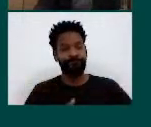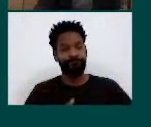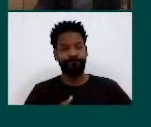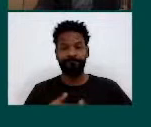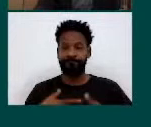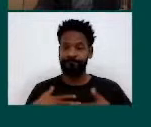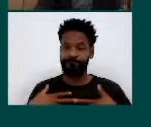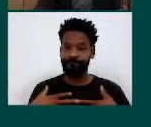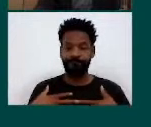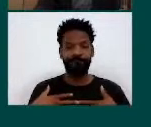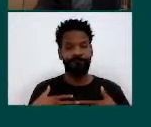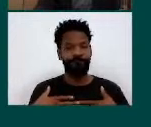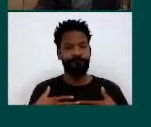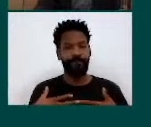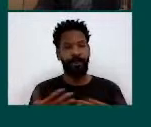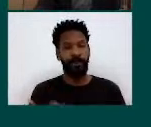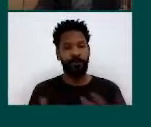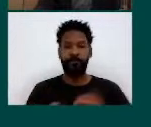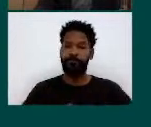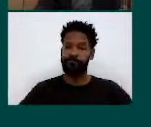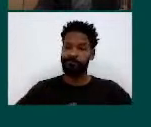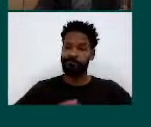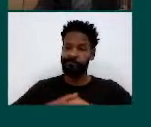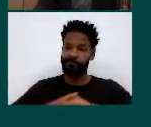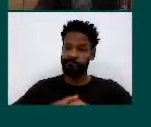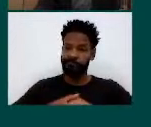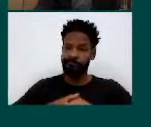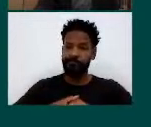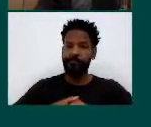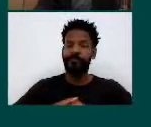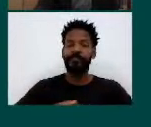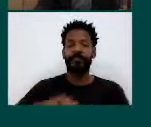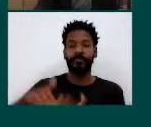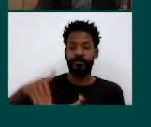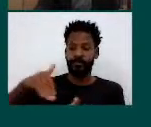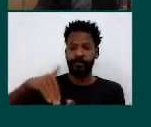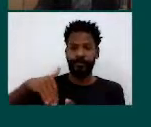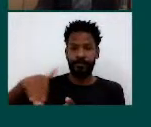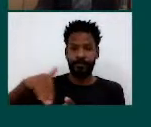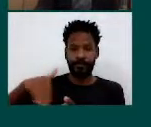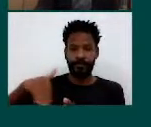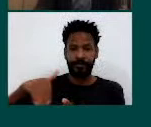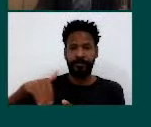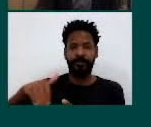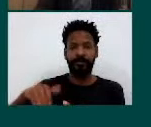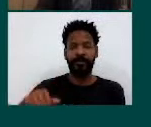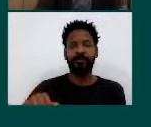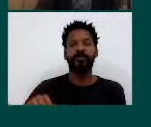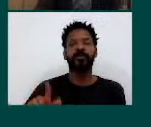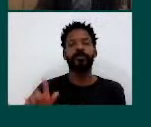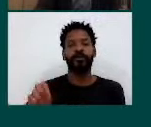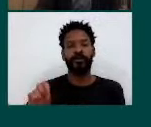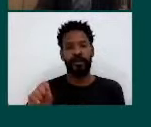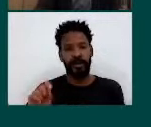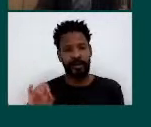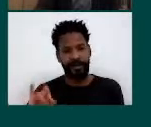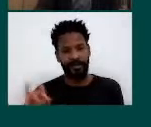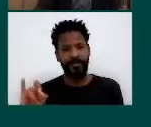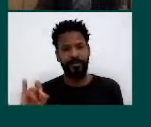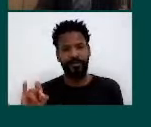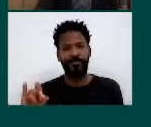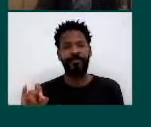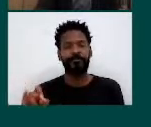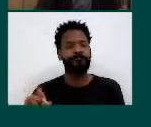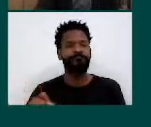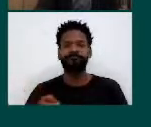So I'd like to start complimenting the Secretary, Rony Glanzman, and say